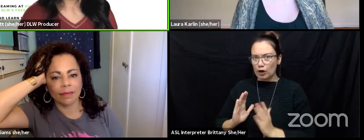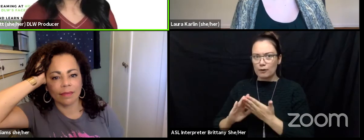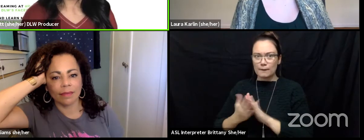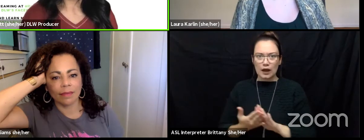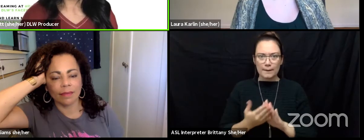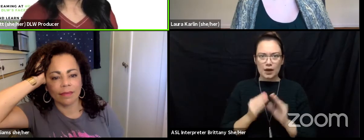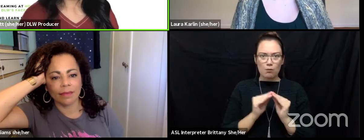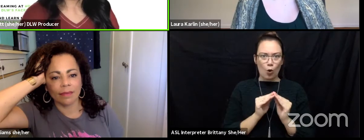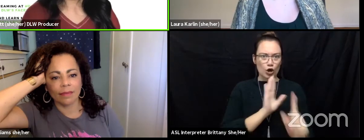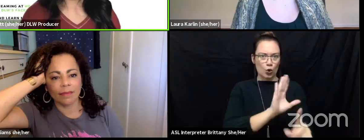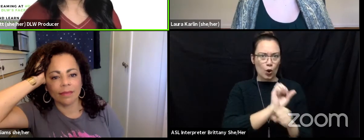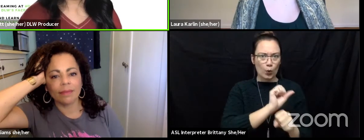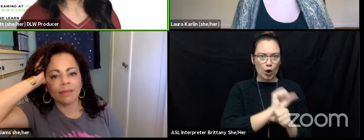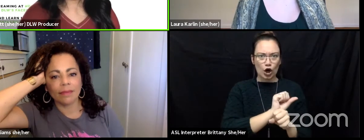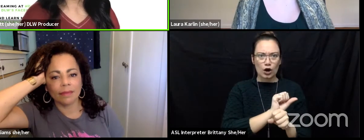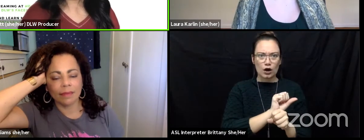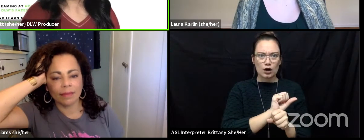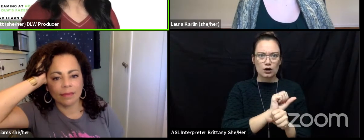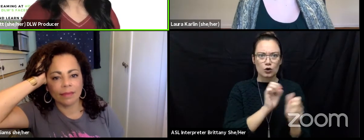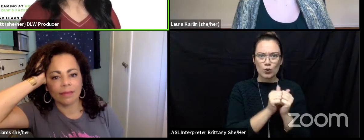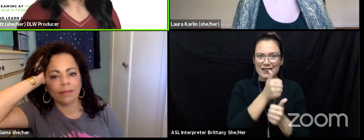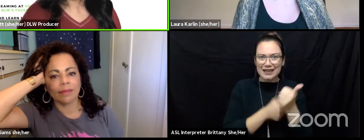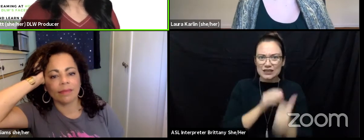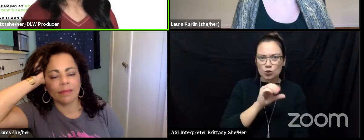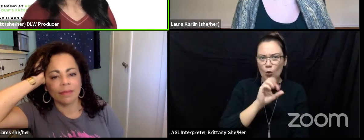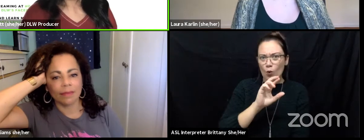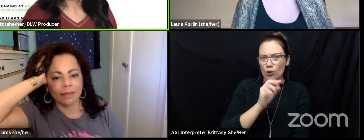into the work you do with your organizations?